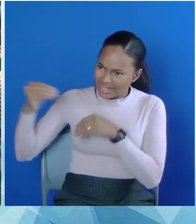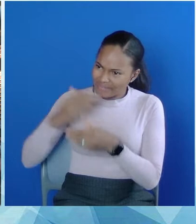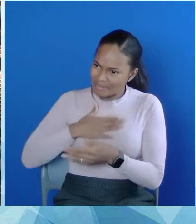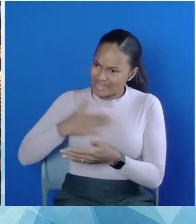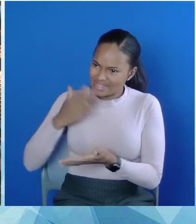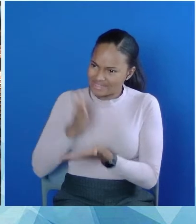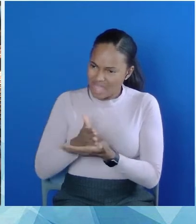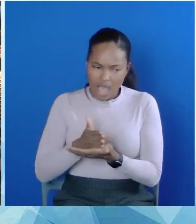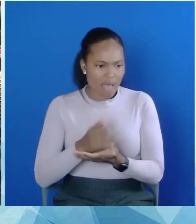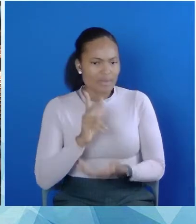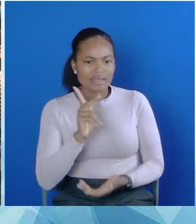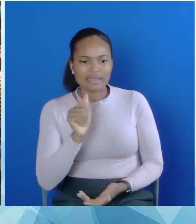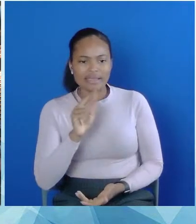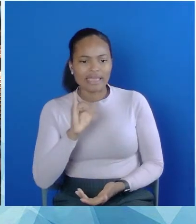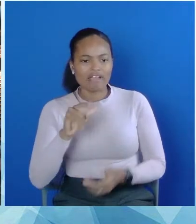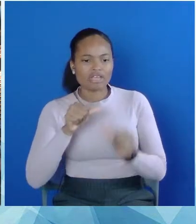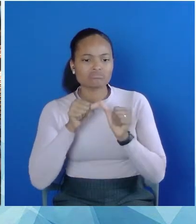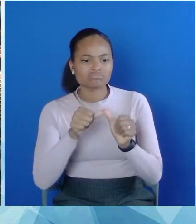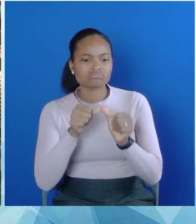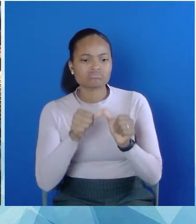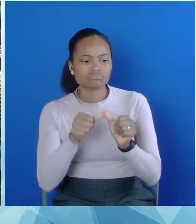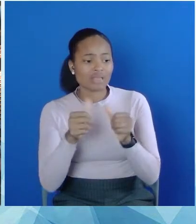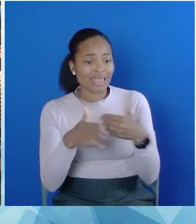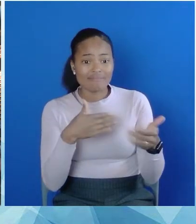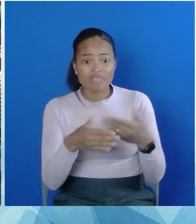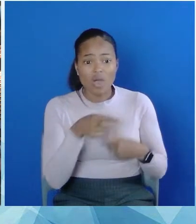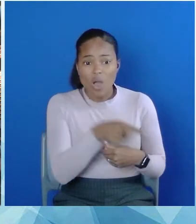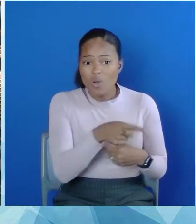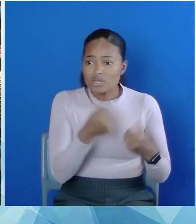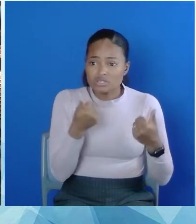and said he couldn't control it because he has tics.